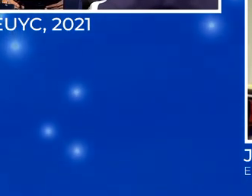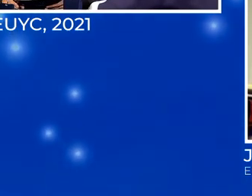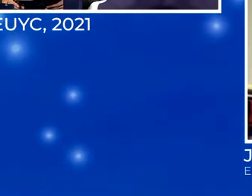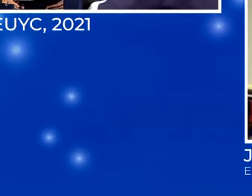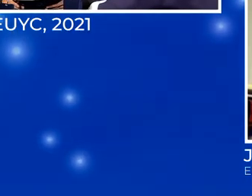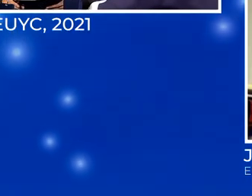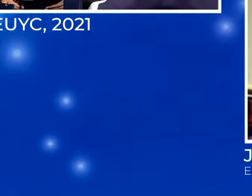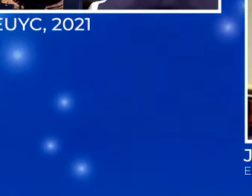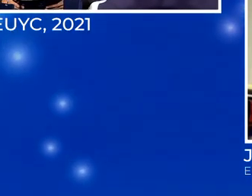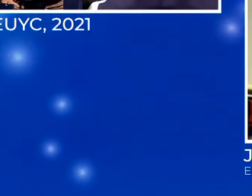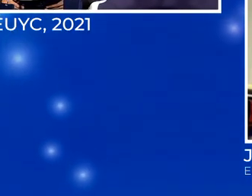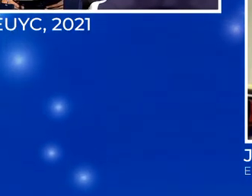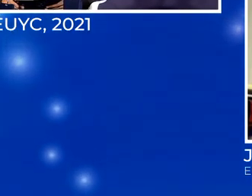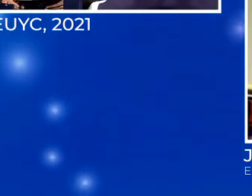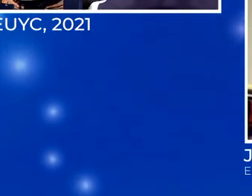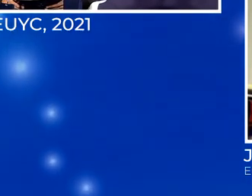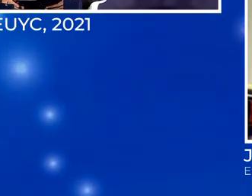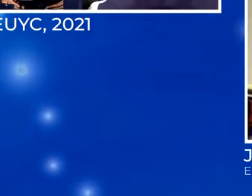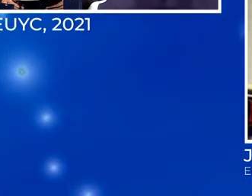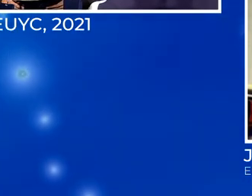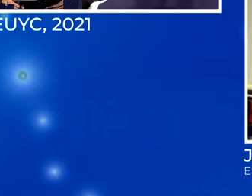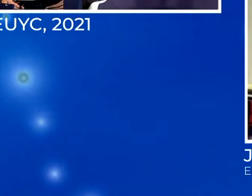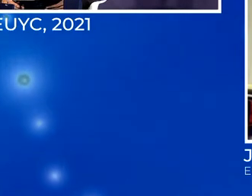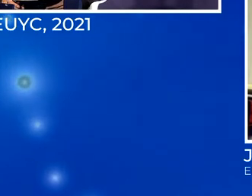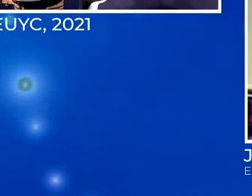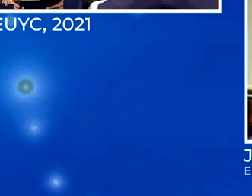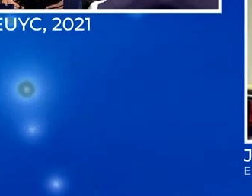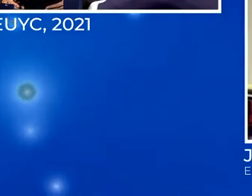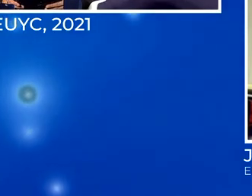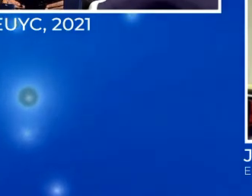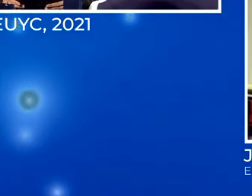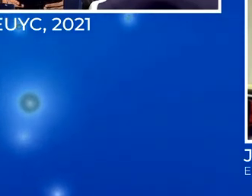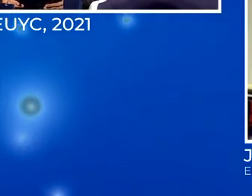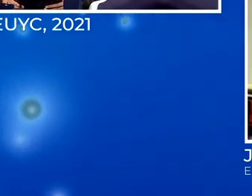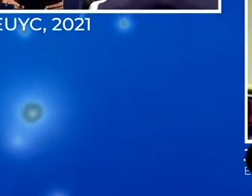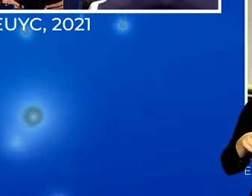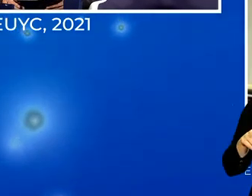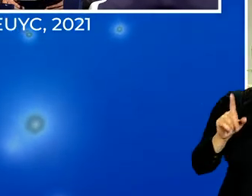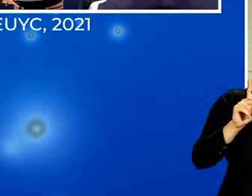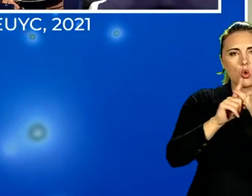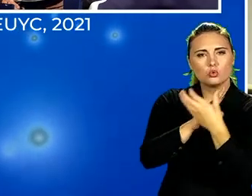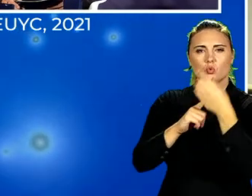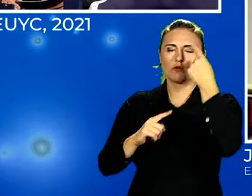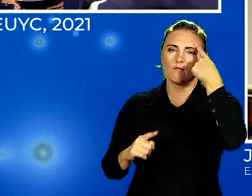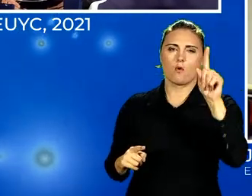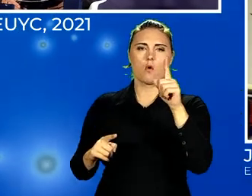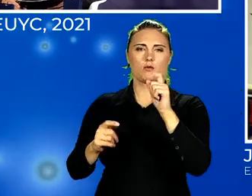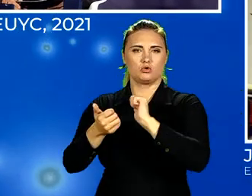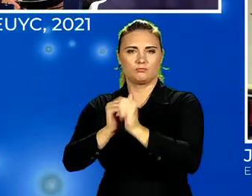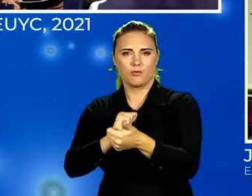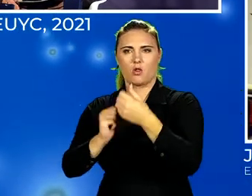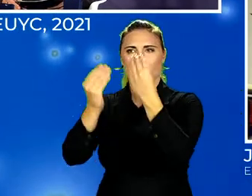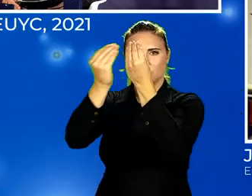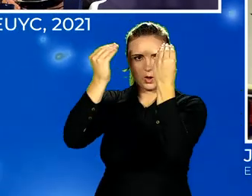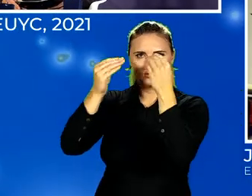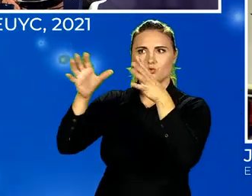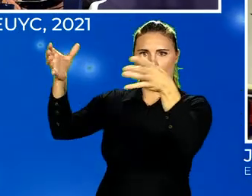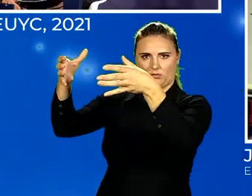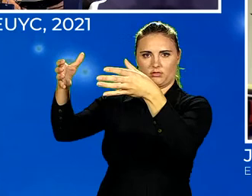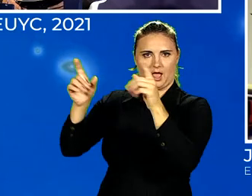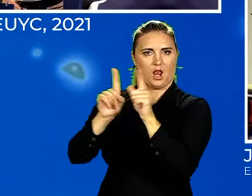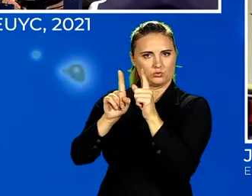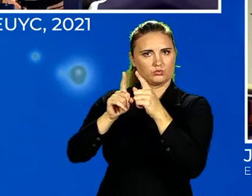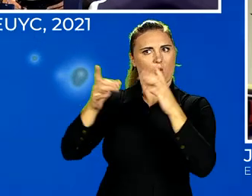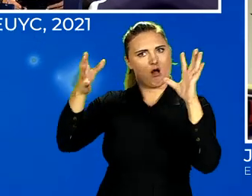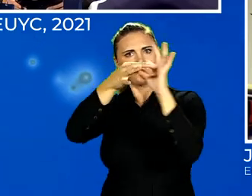Commission, direct from the Director General for Education and Culture. These are going to be our speakers, so follow them closely in their opening statements,